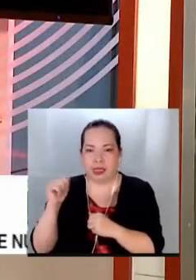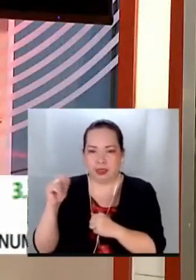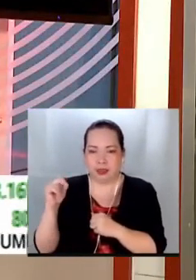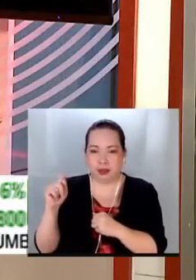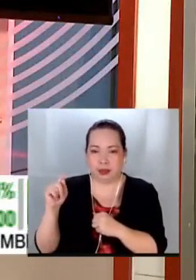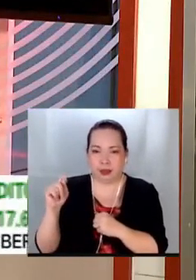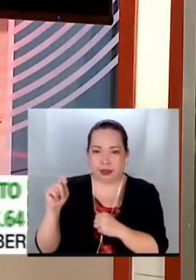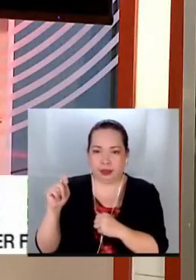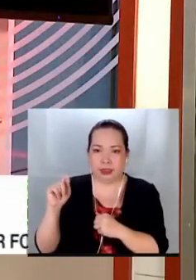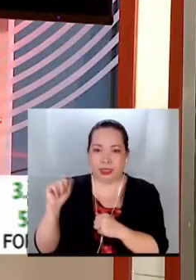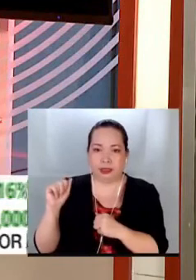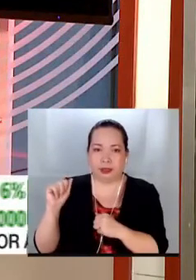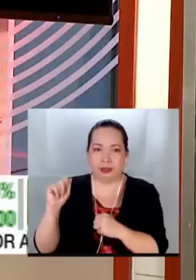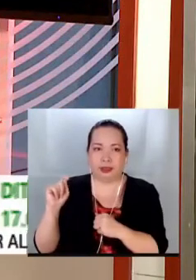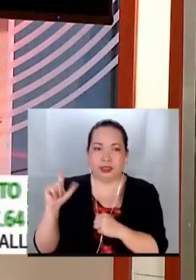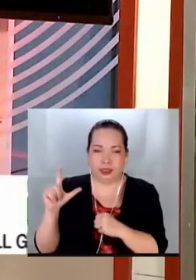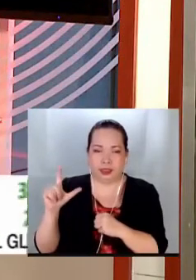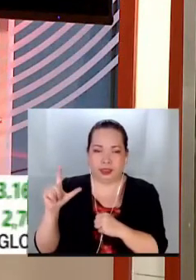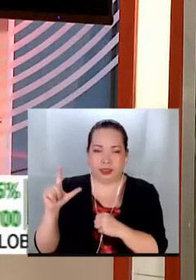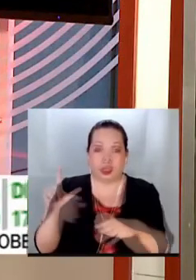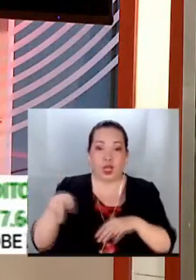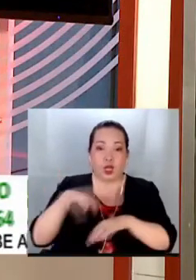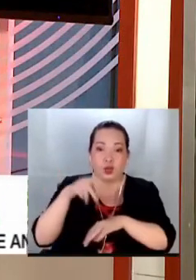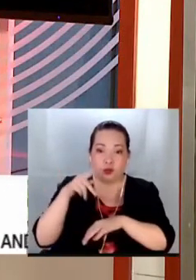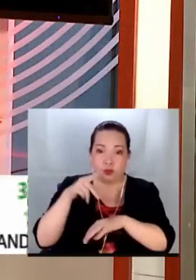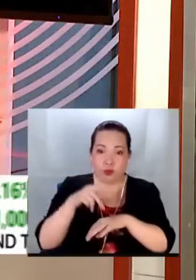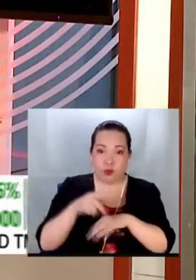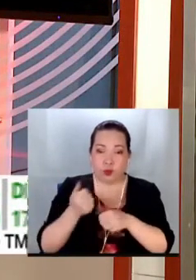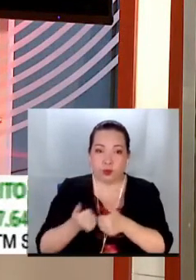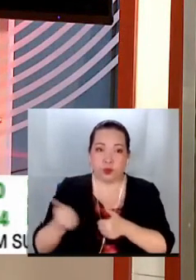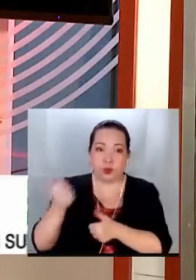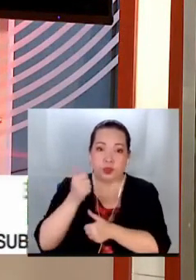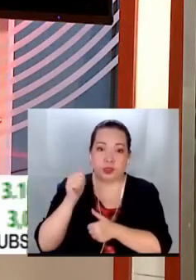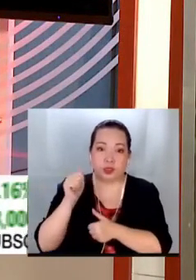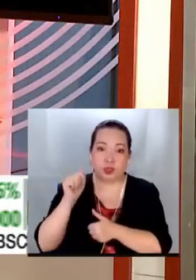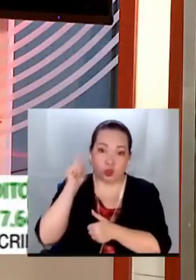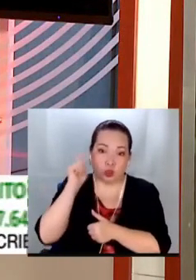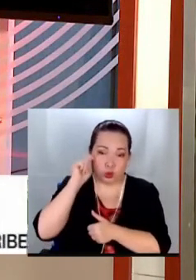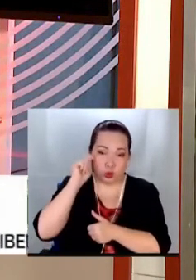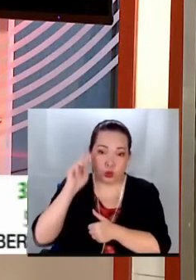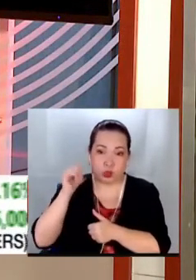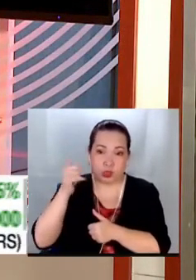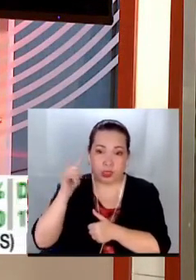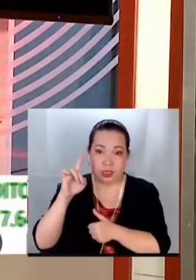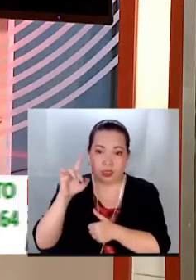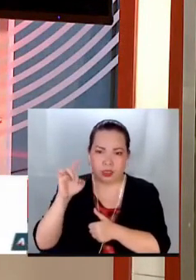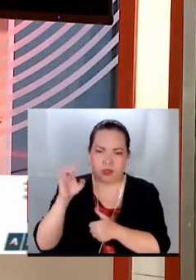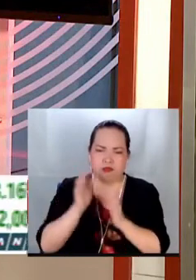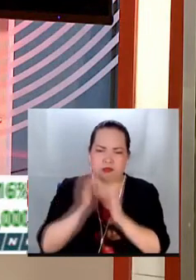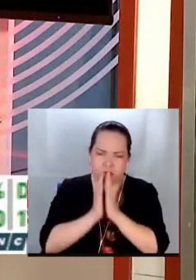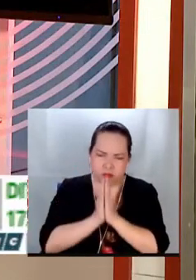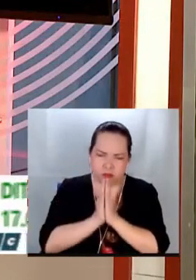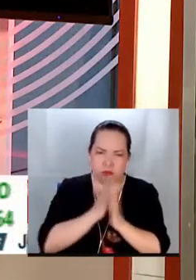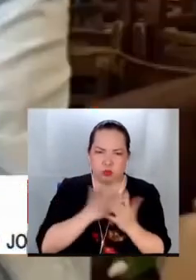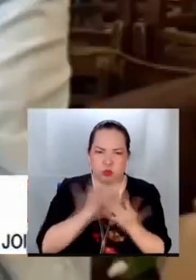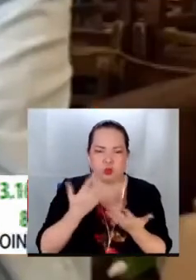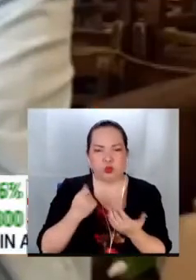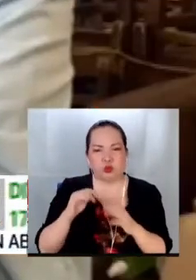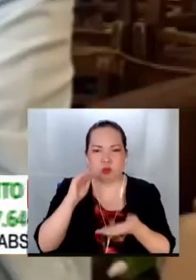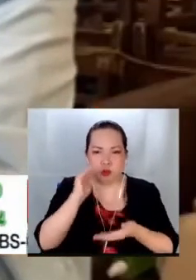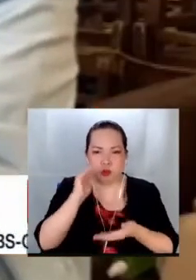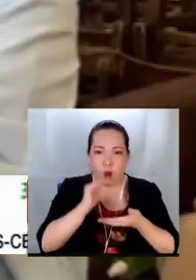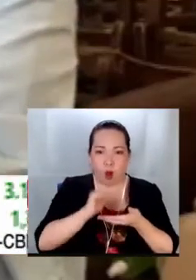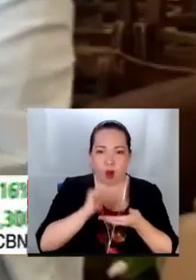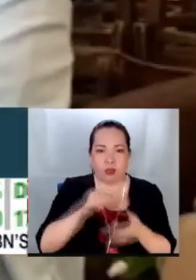Secretary Arthur Tugade appeals to private motor vehicle inspection centers to lower their prices and suspend re-inspection fees